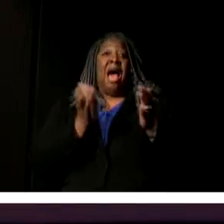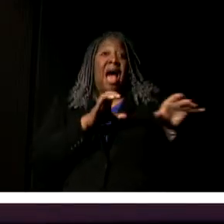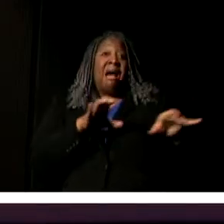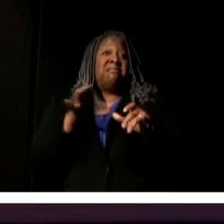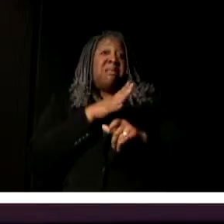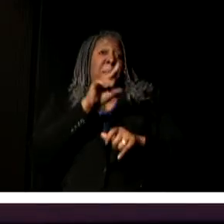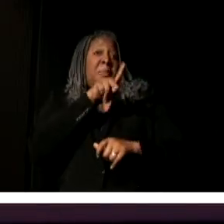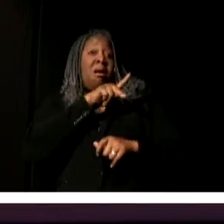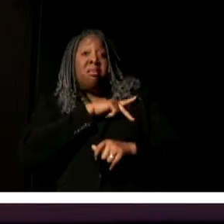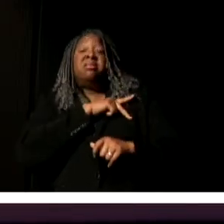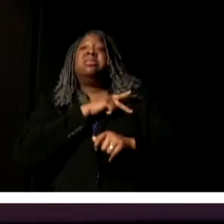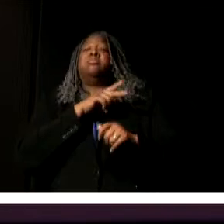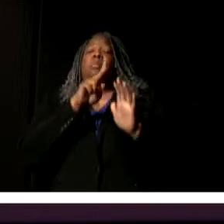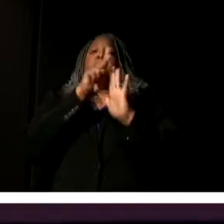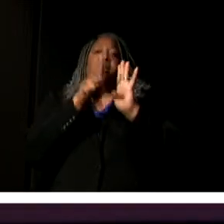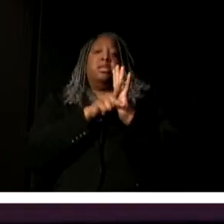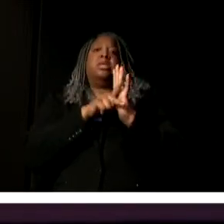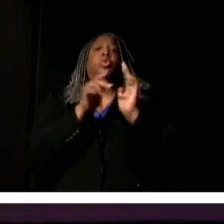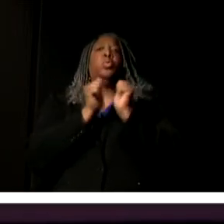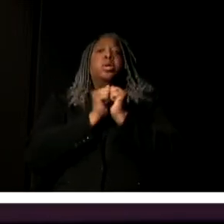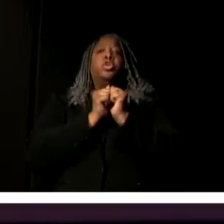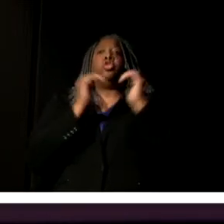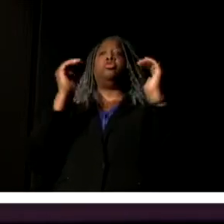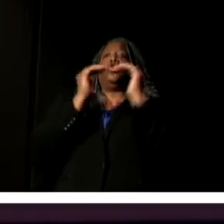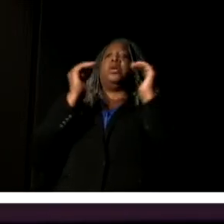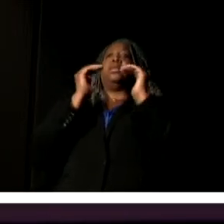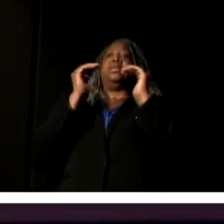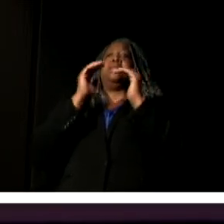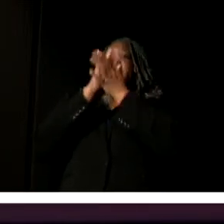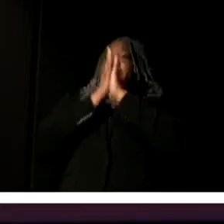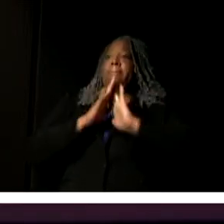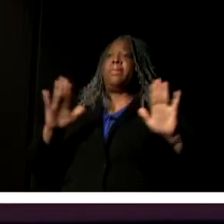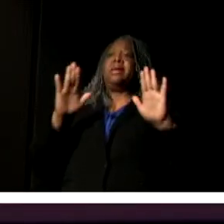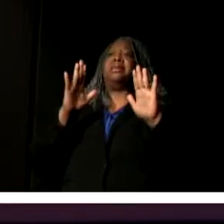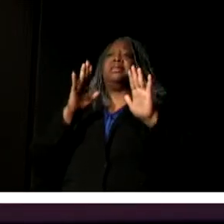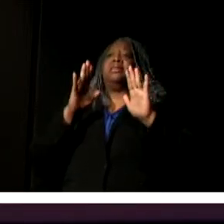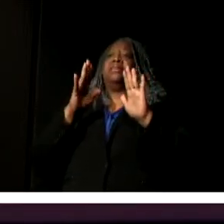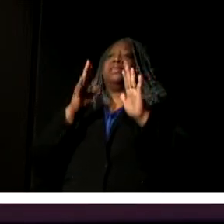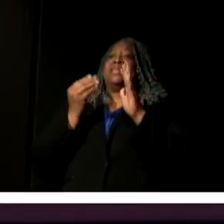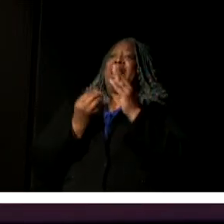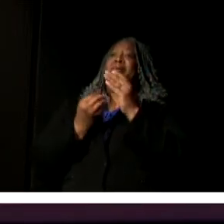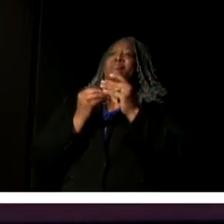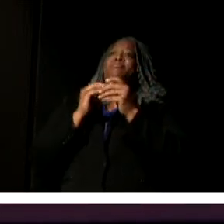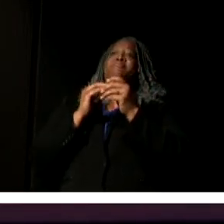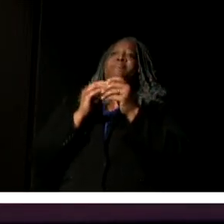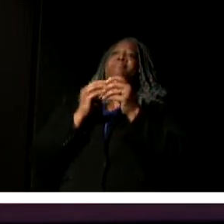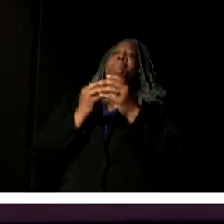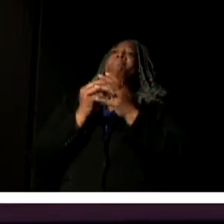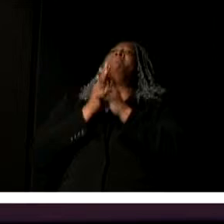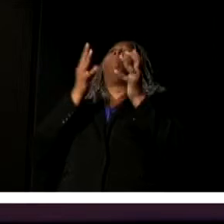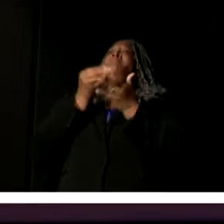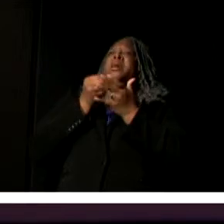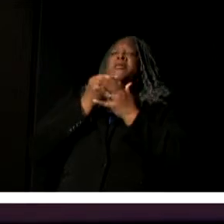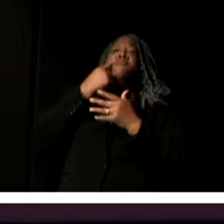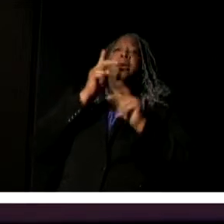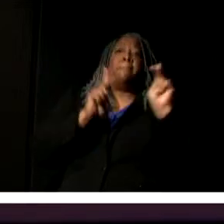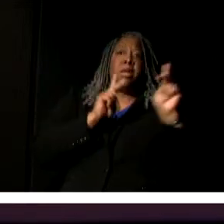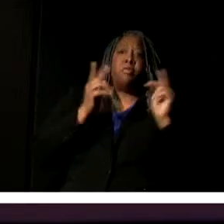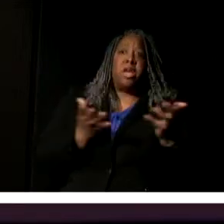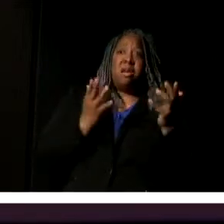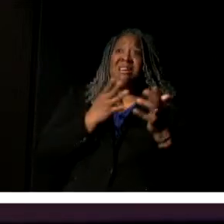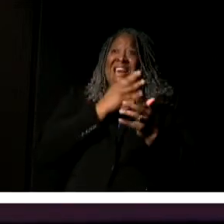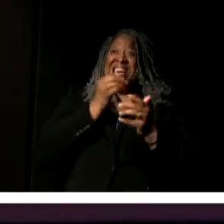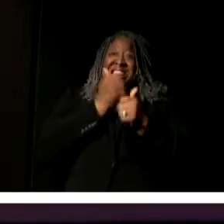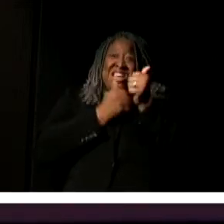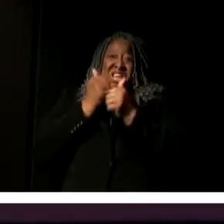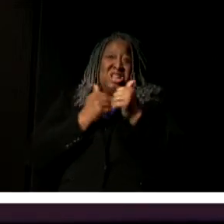city where justice, peace, and prosperity abound for all people and not just some. For the well-being of every resident of Little